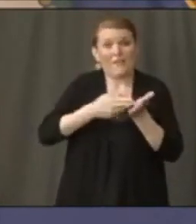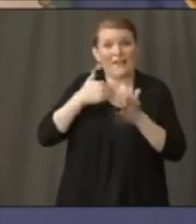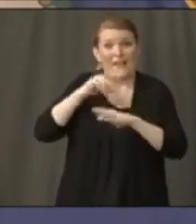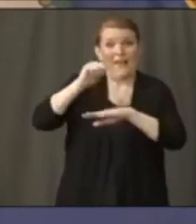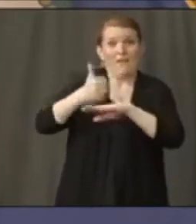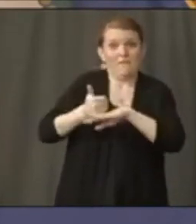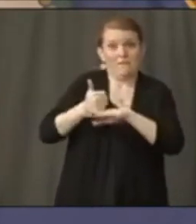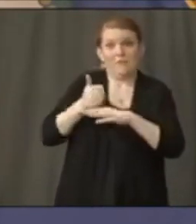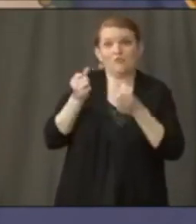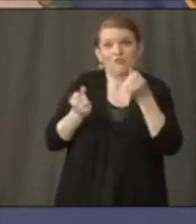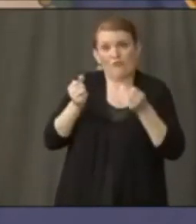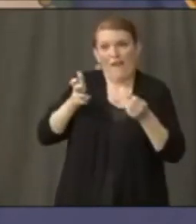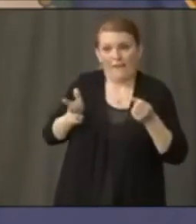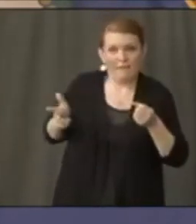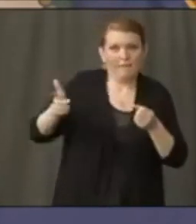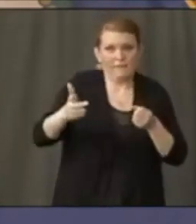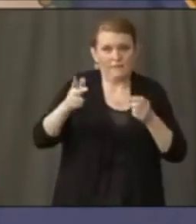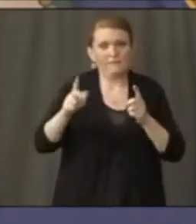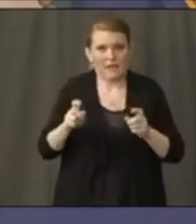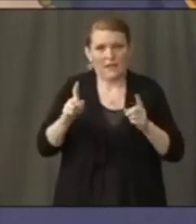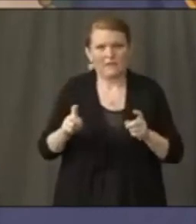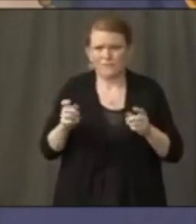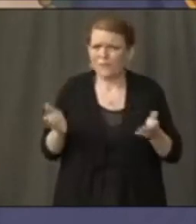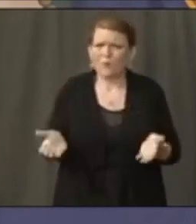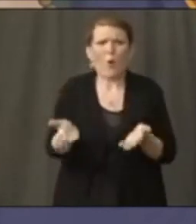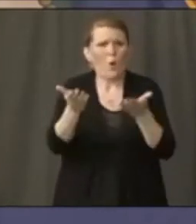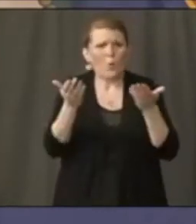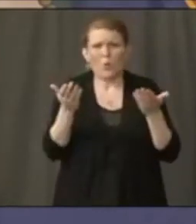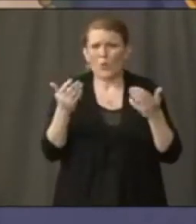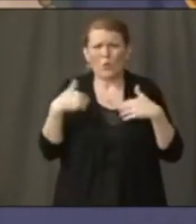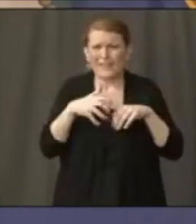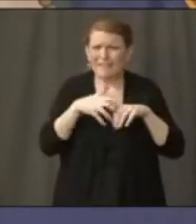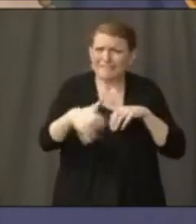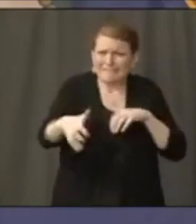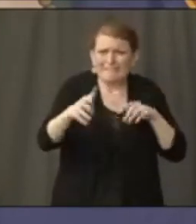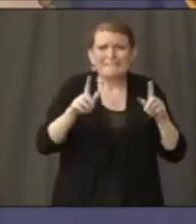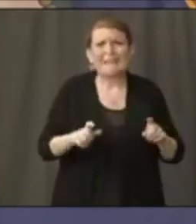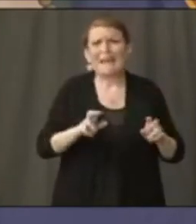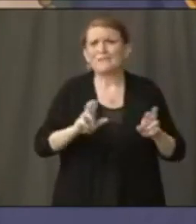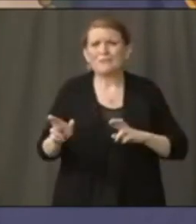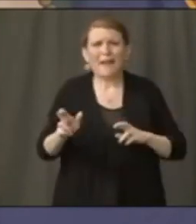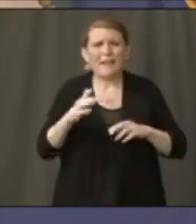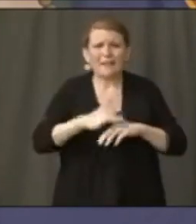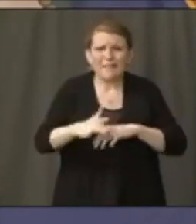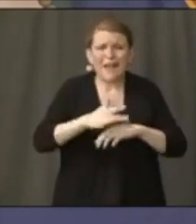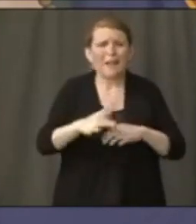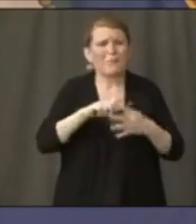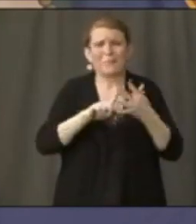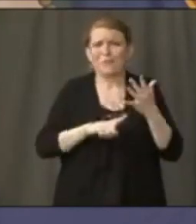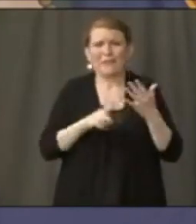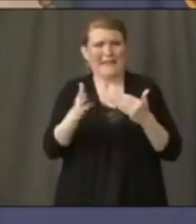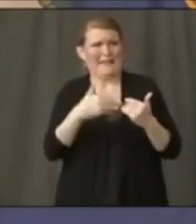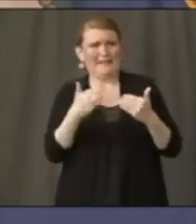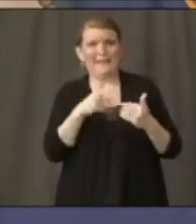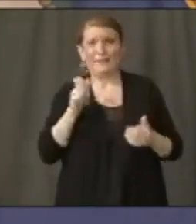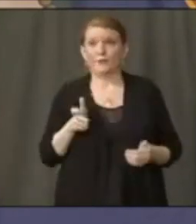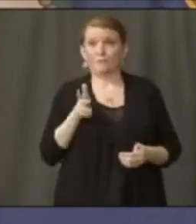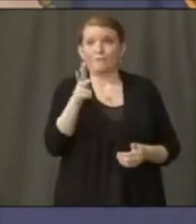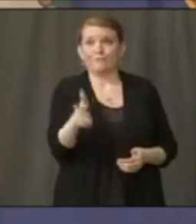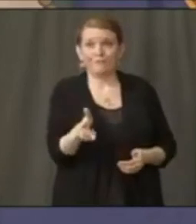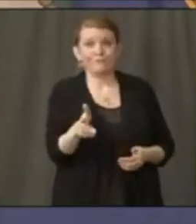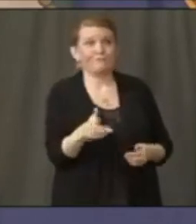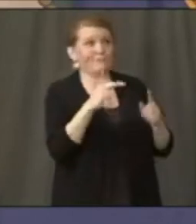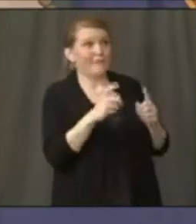do, and it's easy to do, and it's in part your civic responsibility to get tested so we know where you stand. It took me